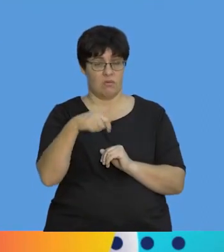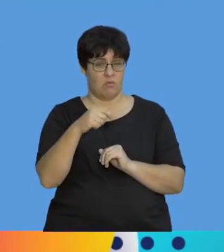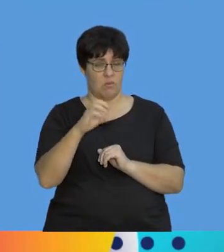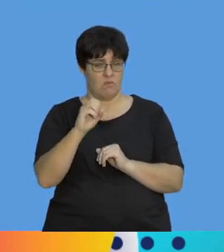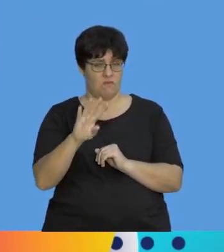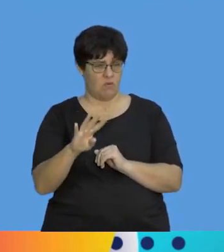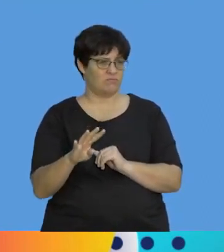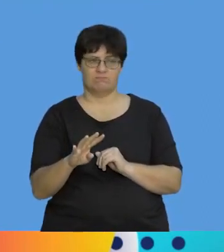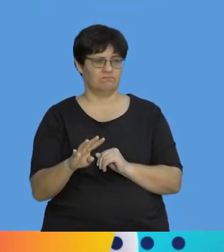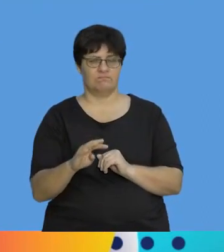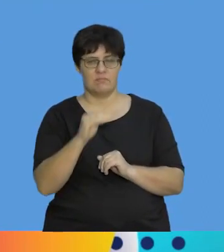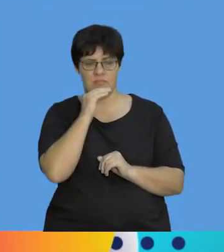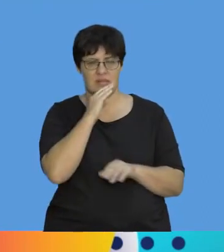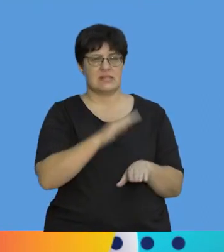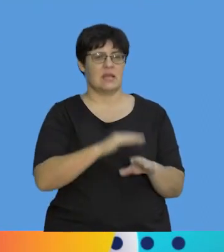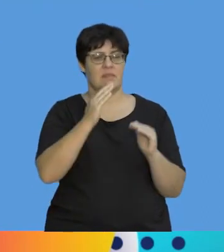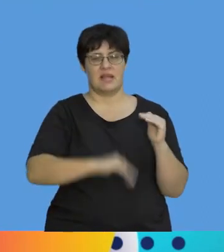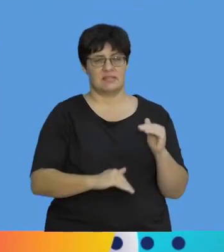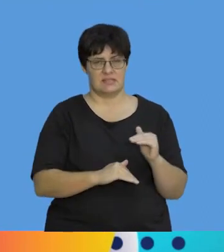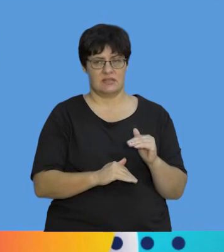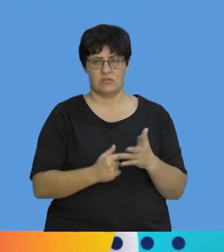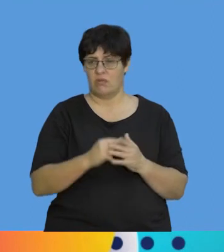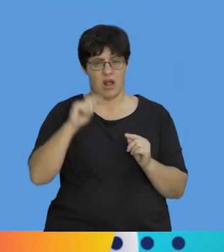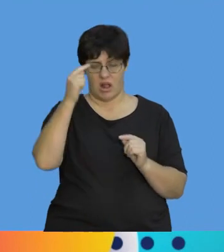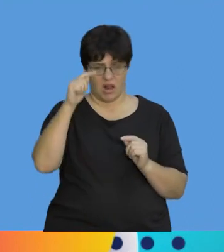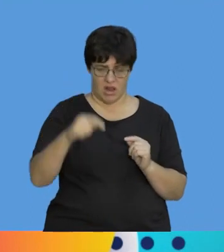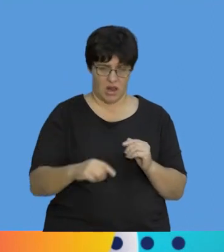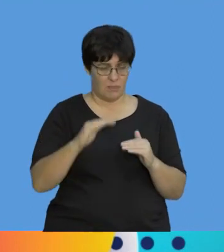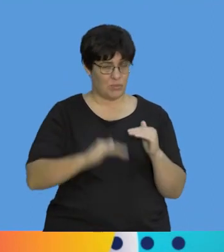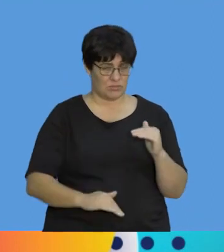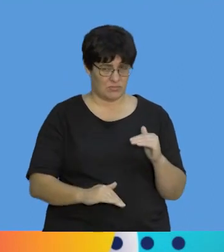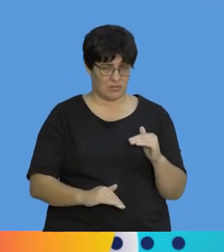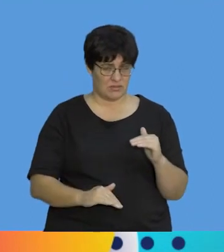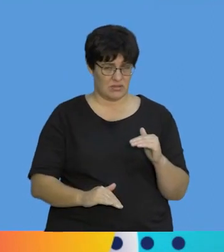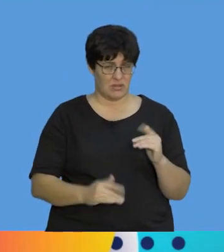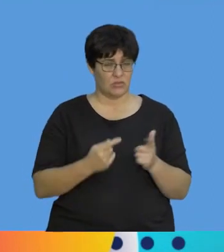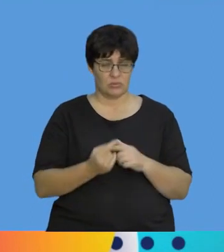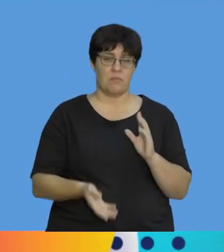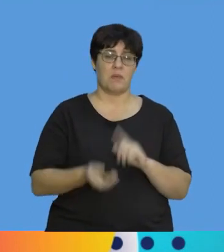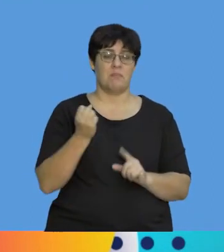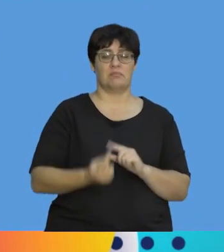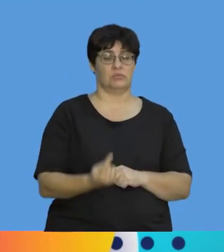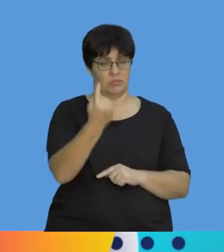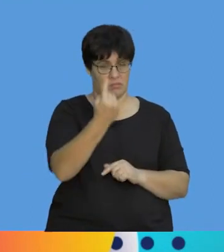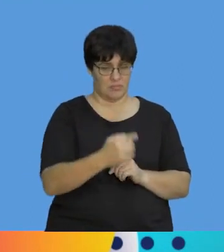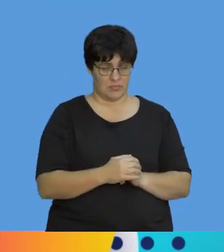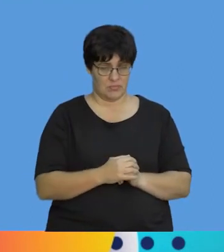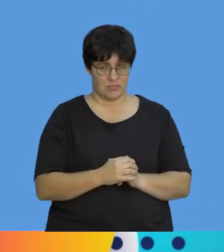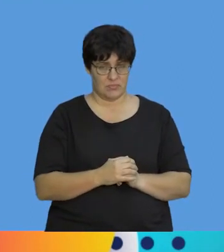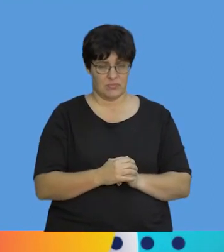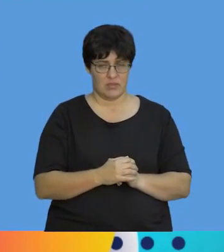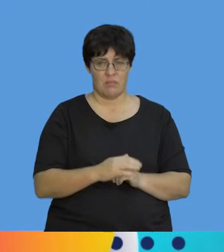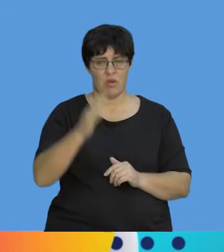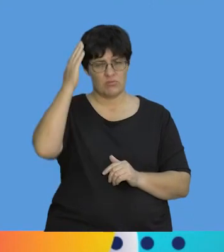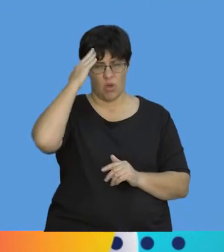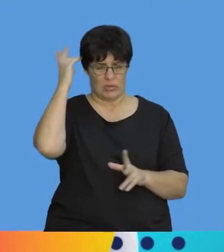then it took less time to get all the way to the bottom than it did just to get to the top, okay? And I know that